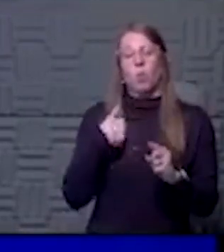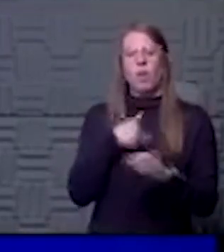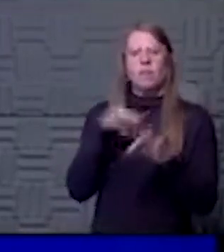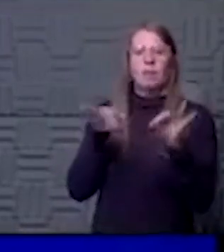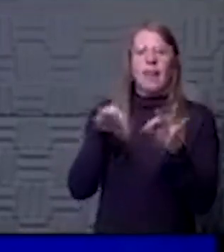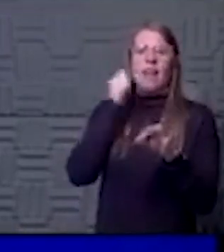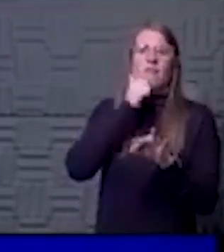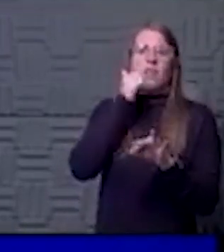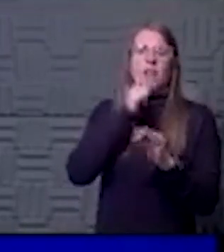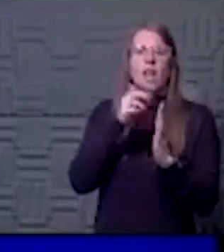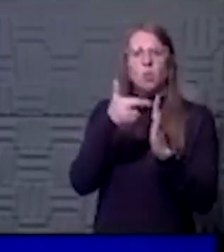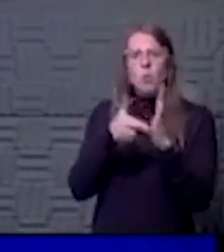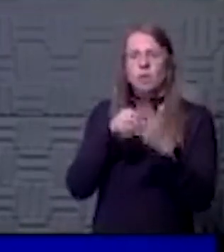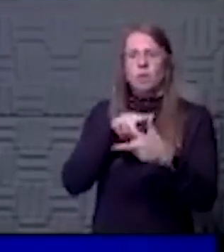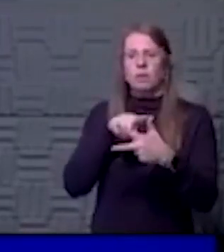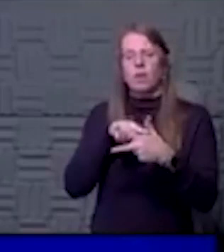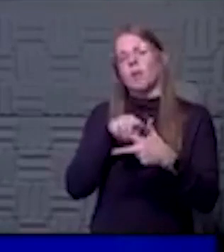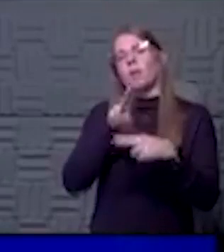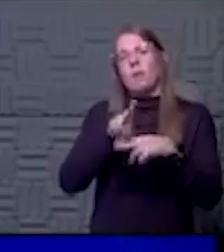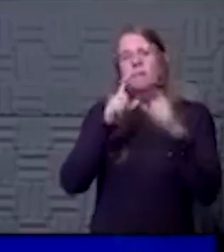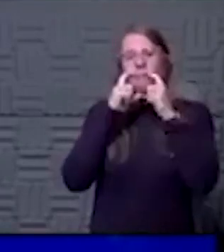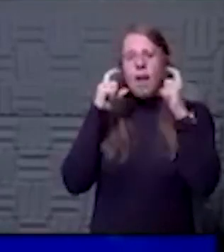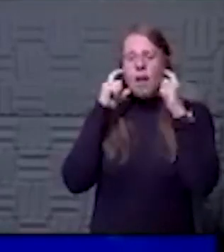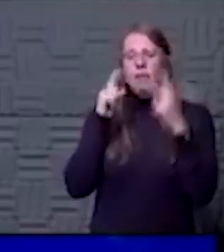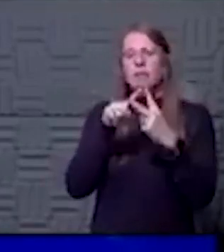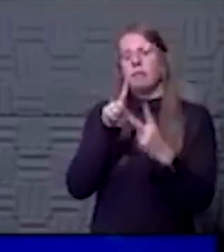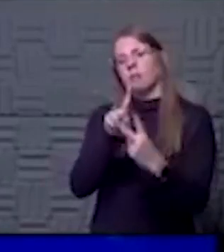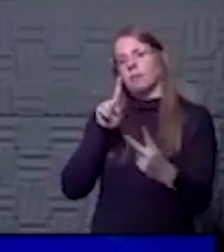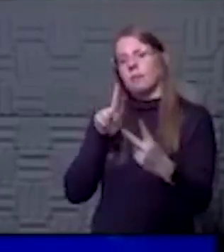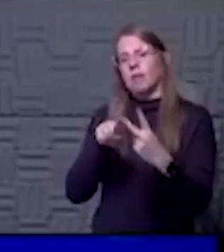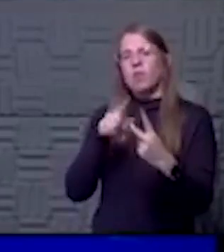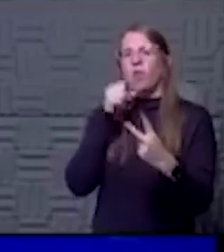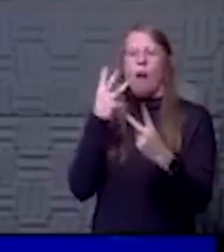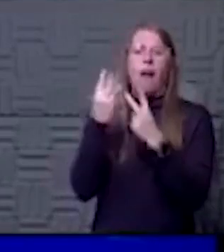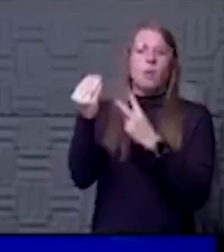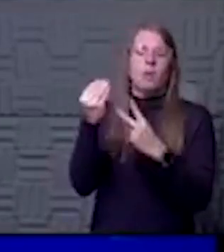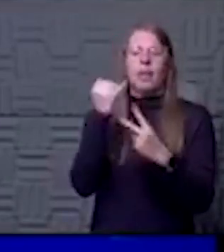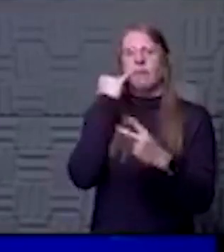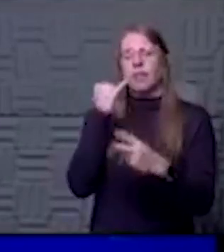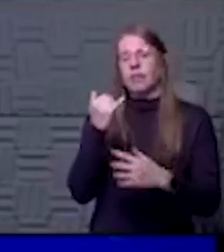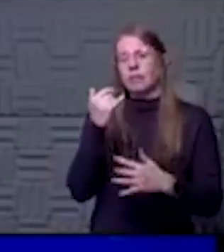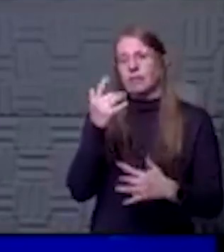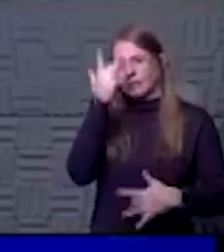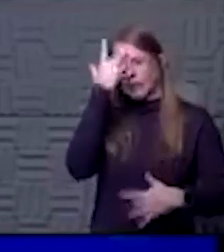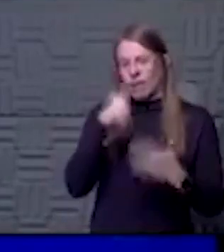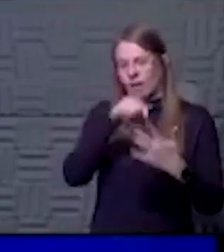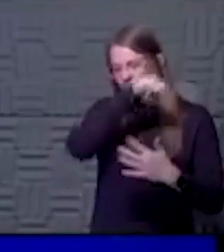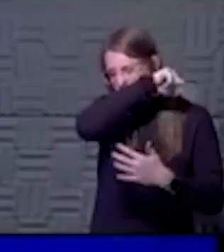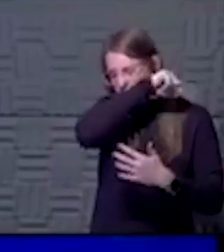infection control. Wear a mask, wash your hands, keep your distance, don't go out if you're sick, don't cough into your elbow, and,